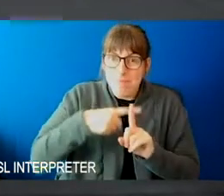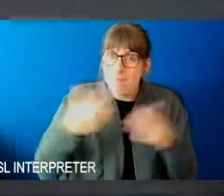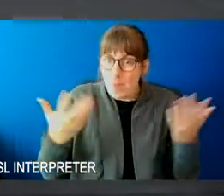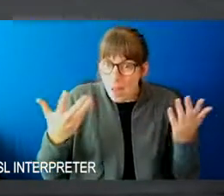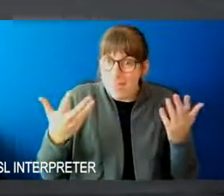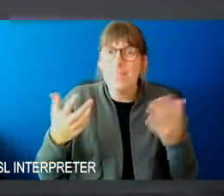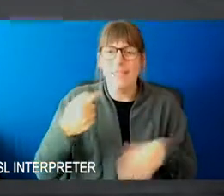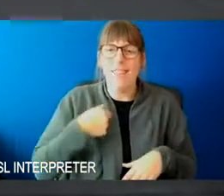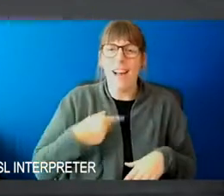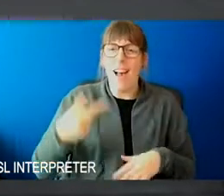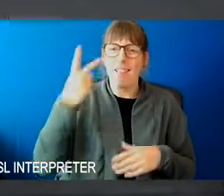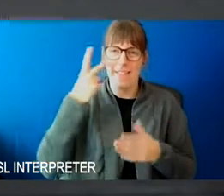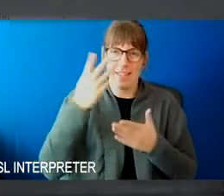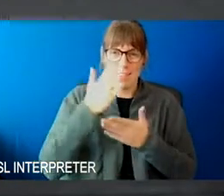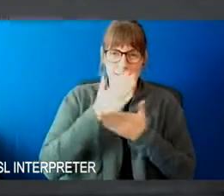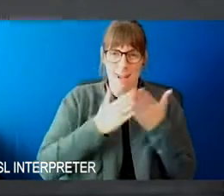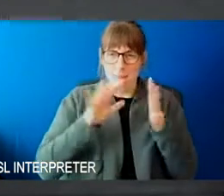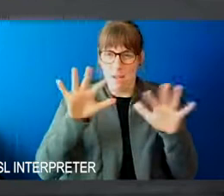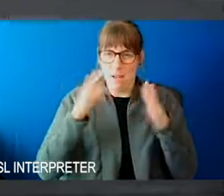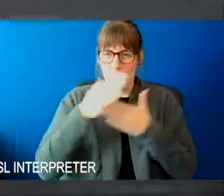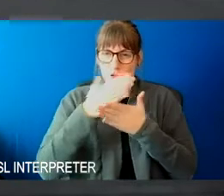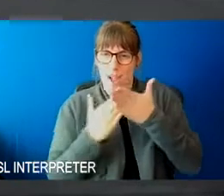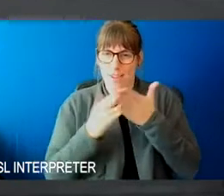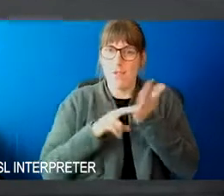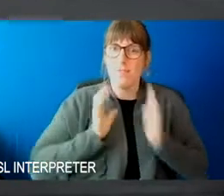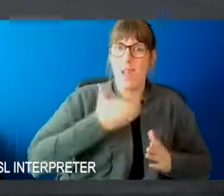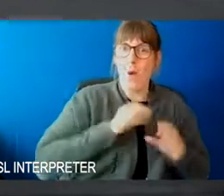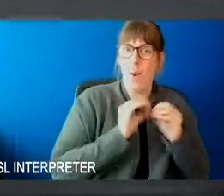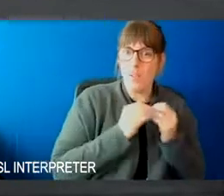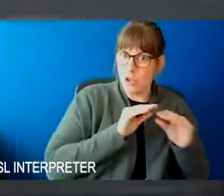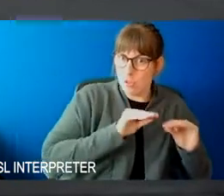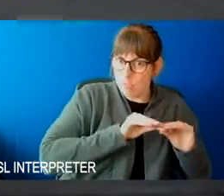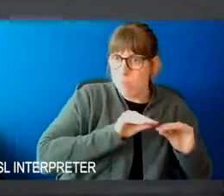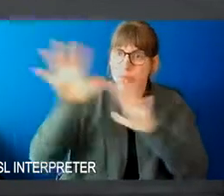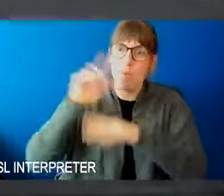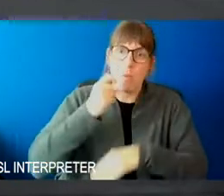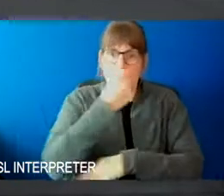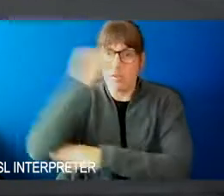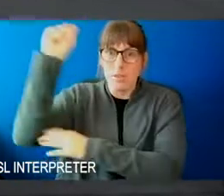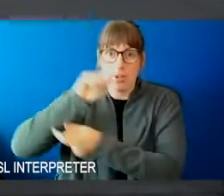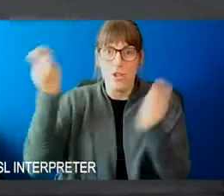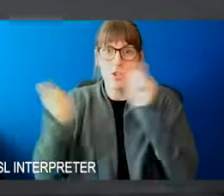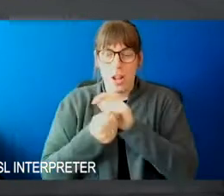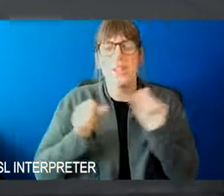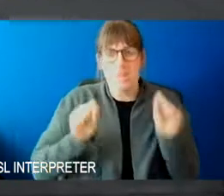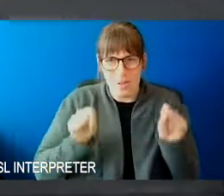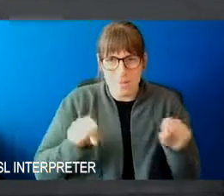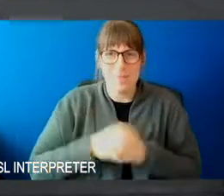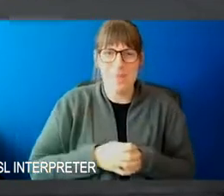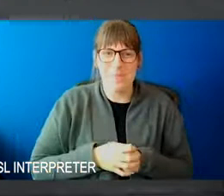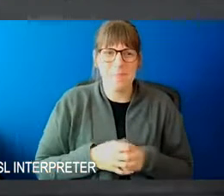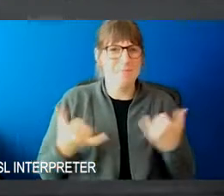And the good news is that I've seen the cracks open for the rise of our grassroots movement. And I